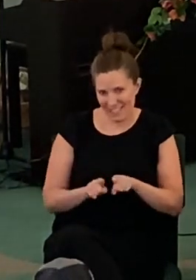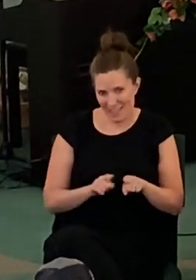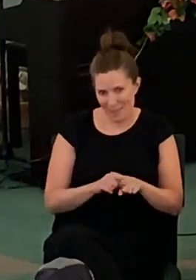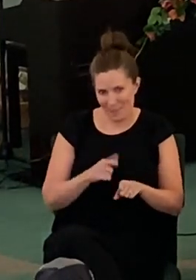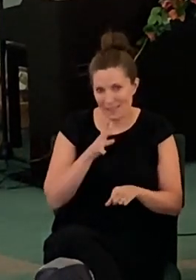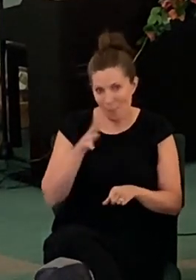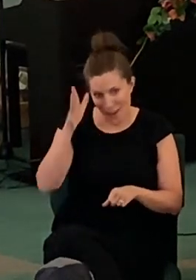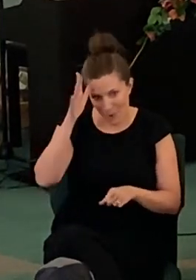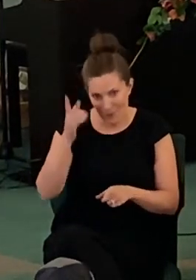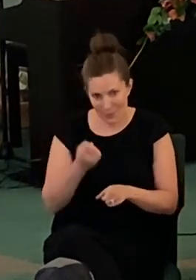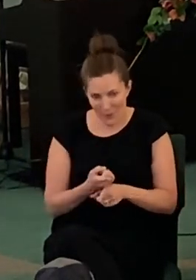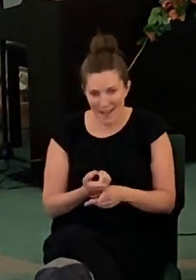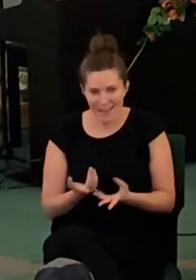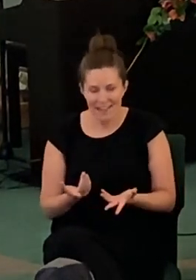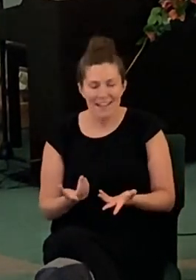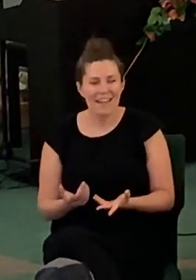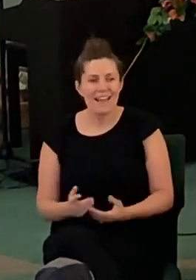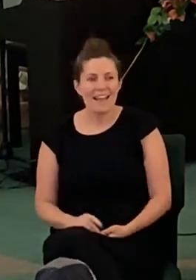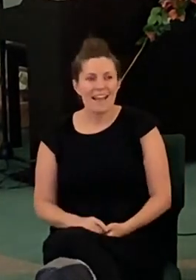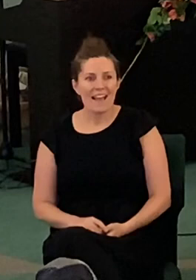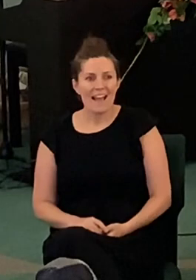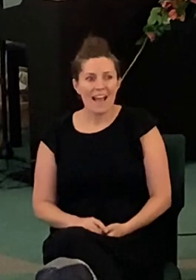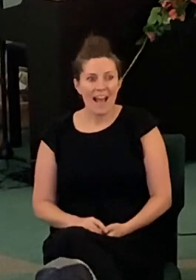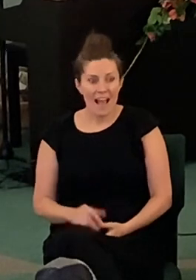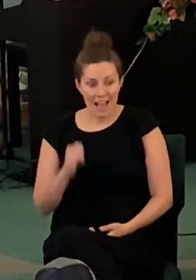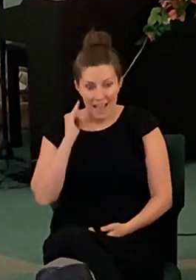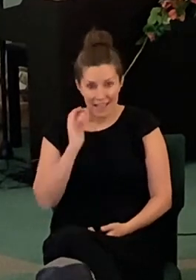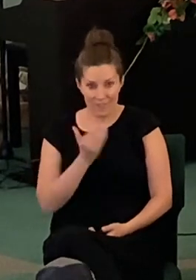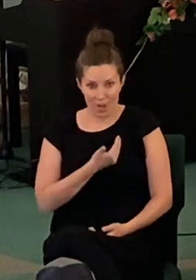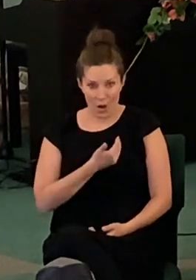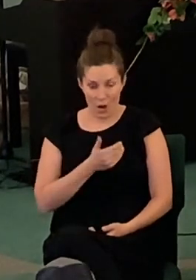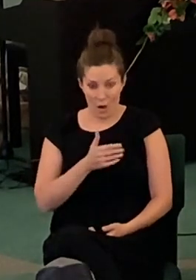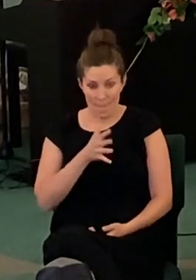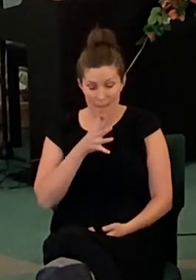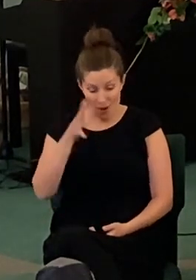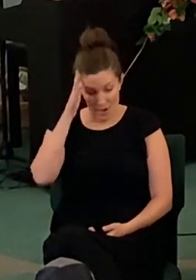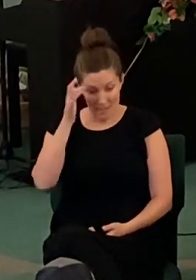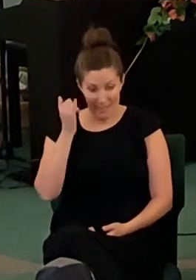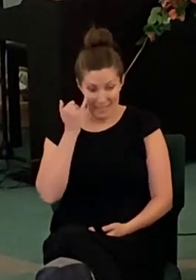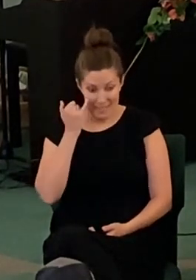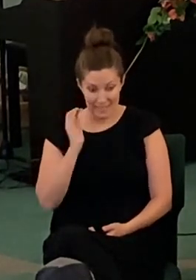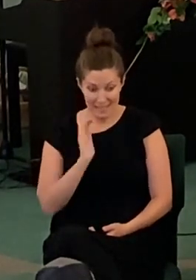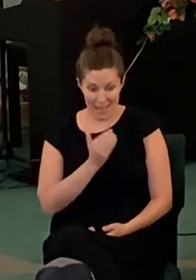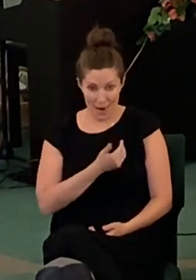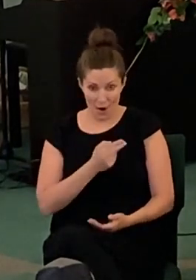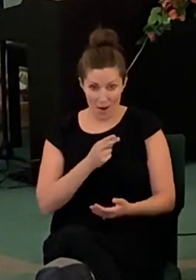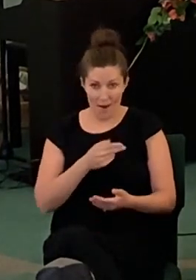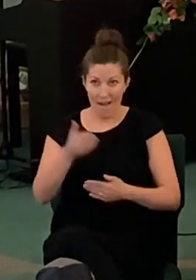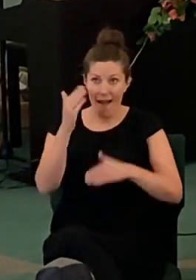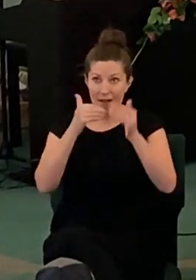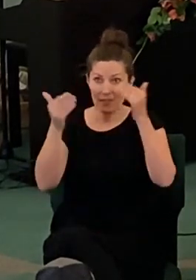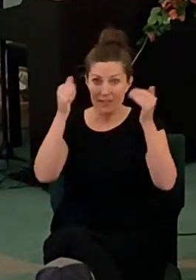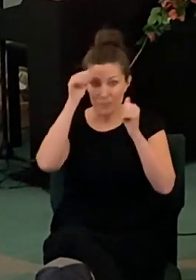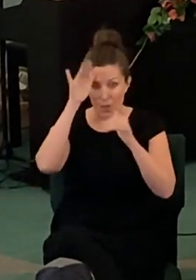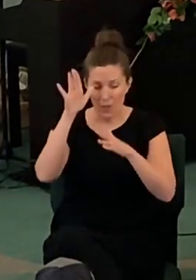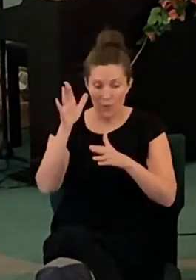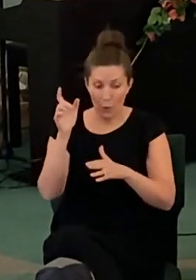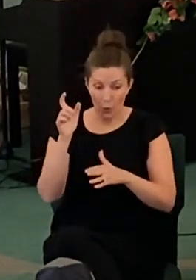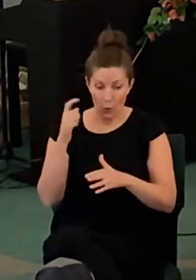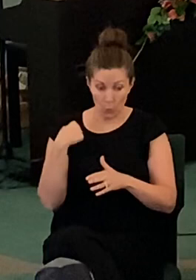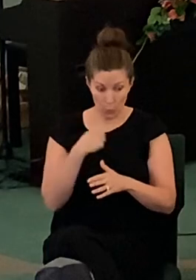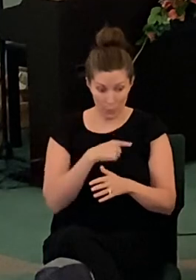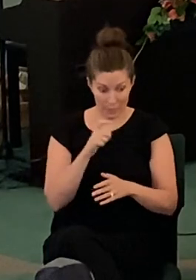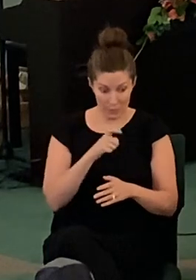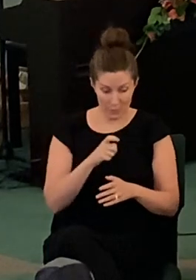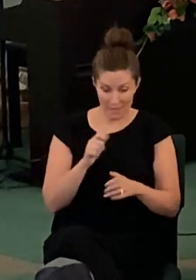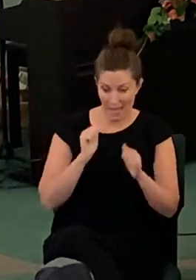that as we grow older. And if our parent is our Heavenly Father, we should be starting to act and be like him